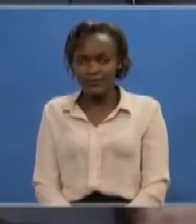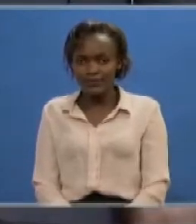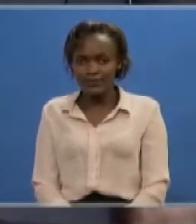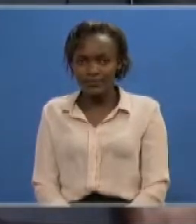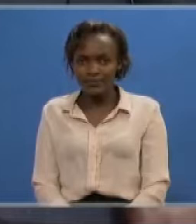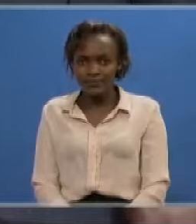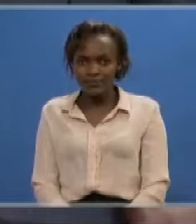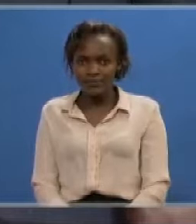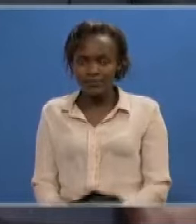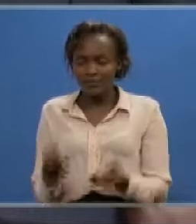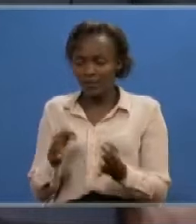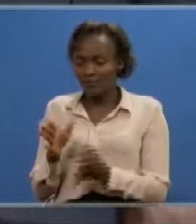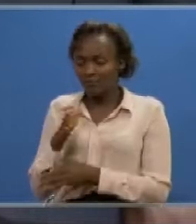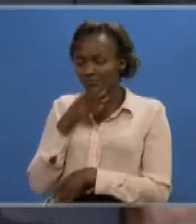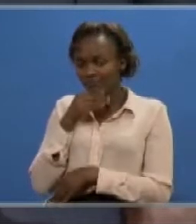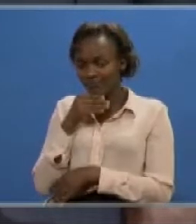Ama baba,